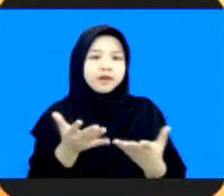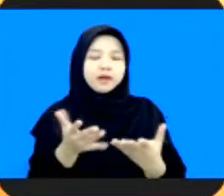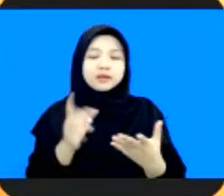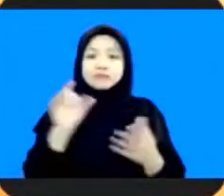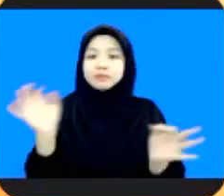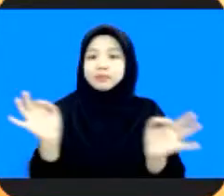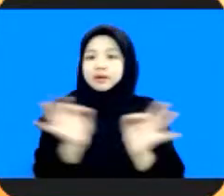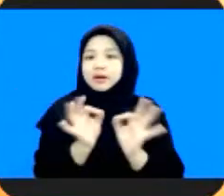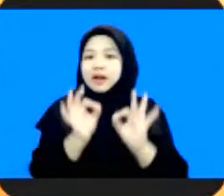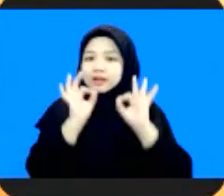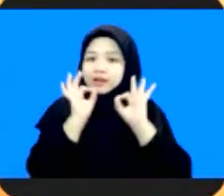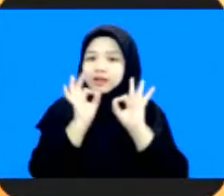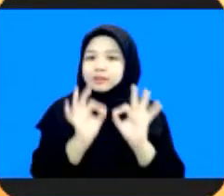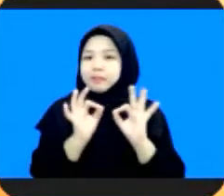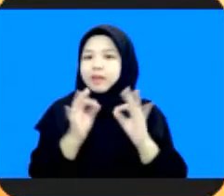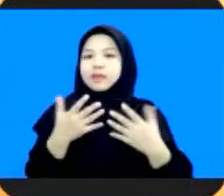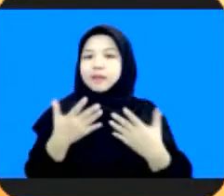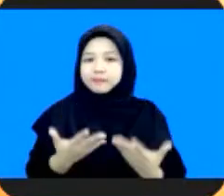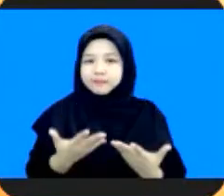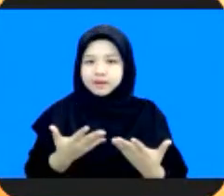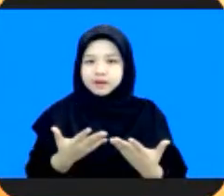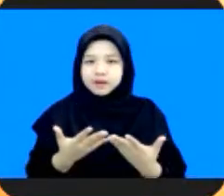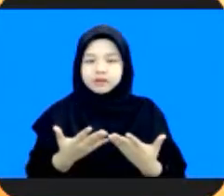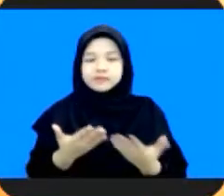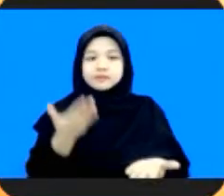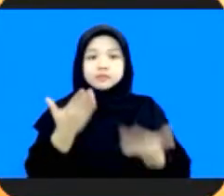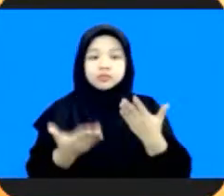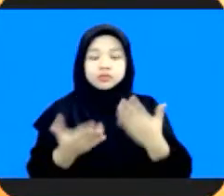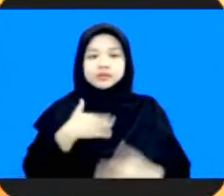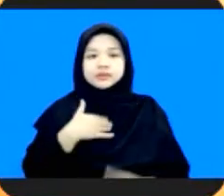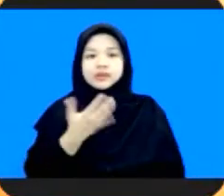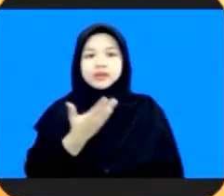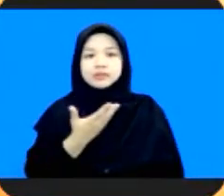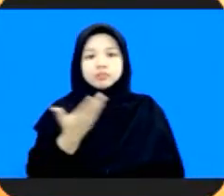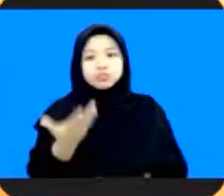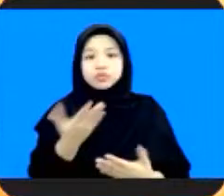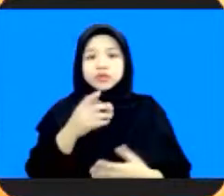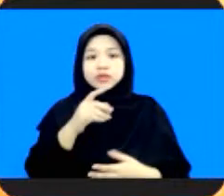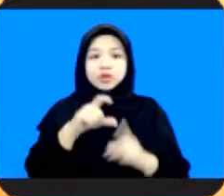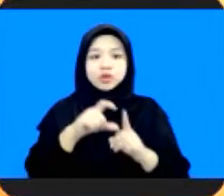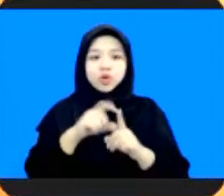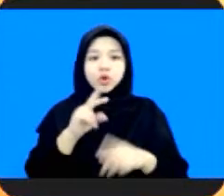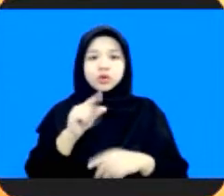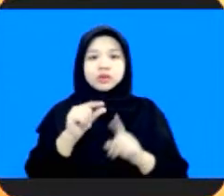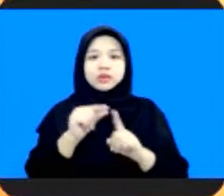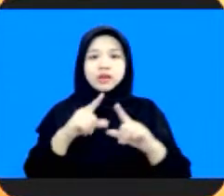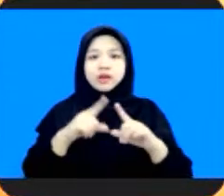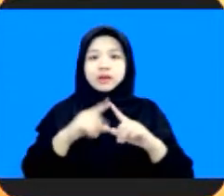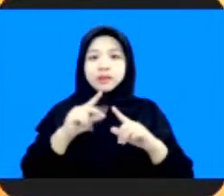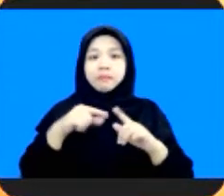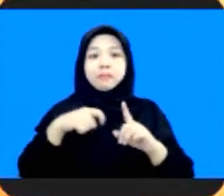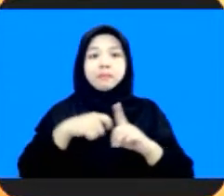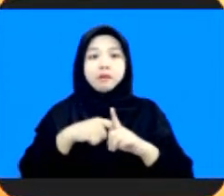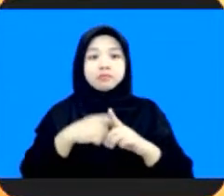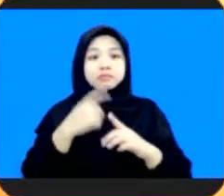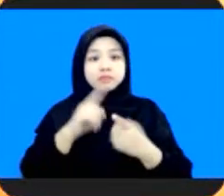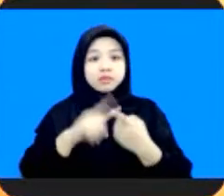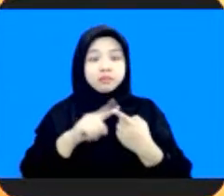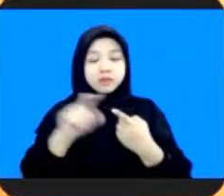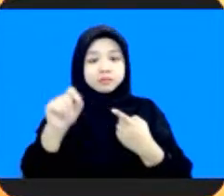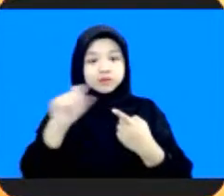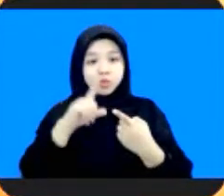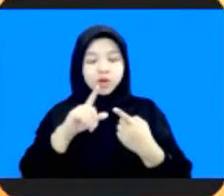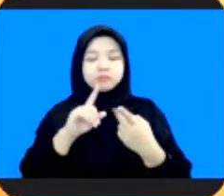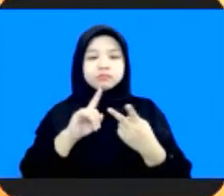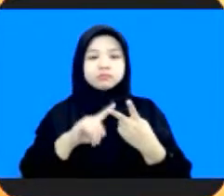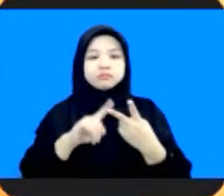we will, I want to let maybe Dr. Park, you go first, and then maybe we can go, yeah,